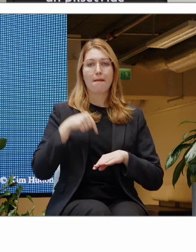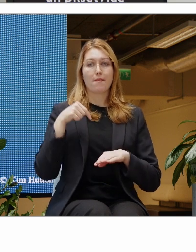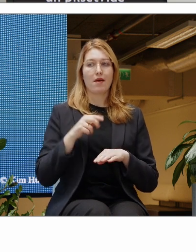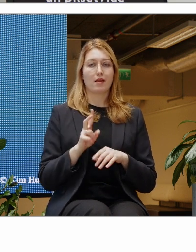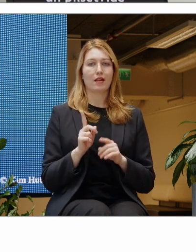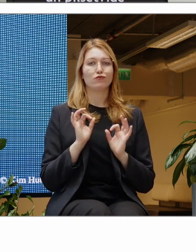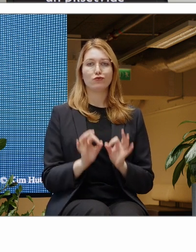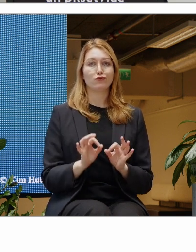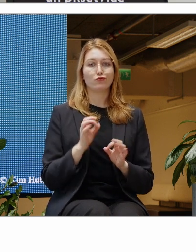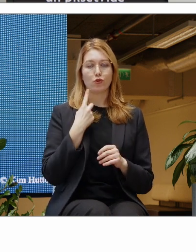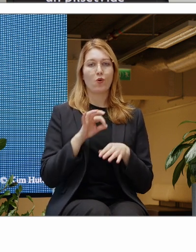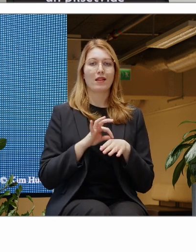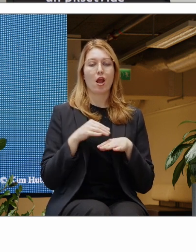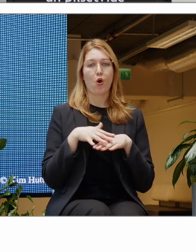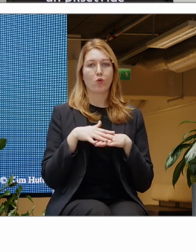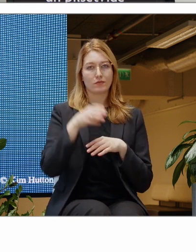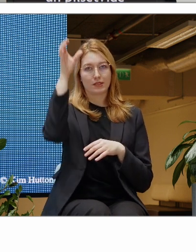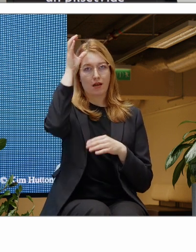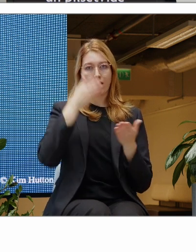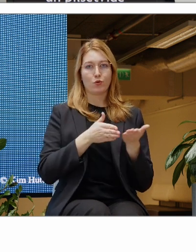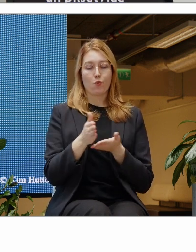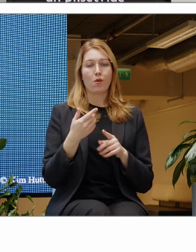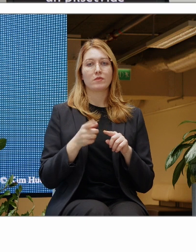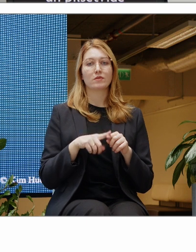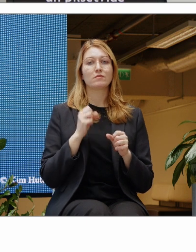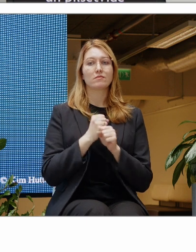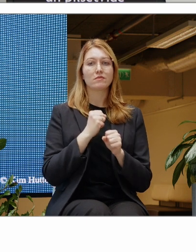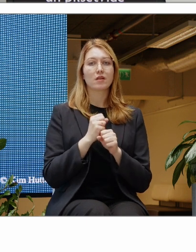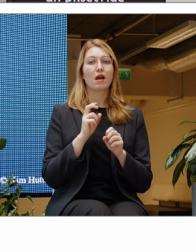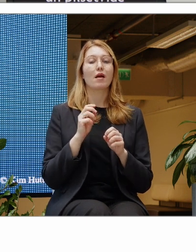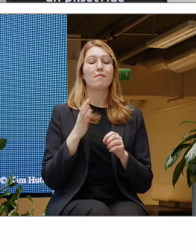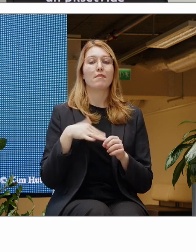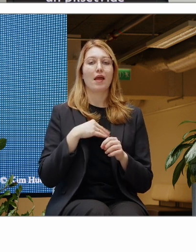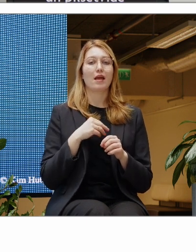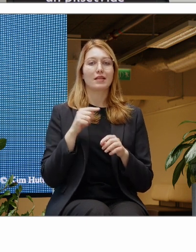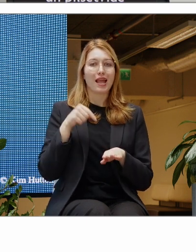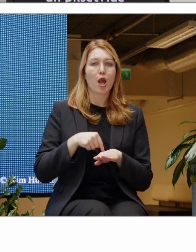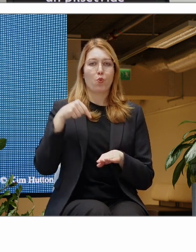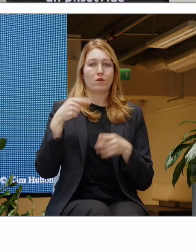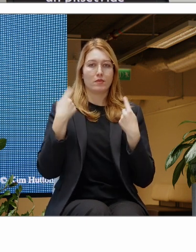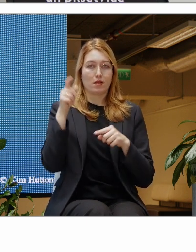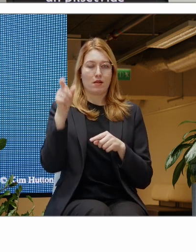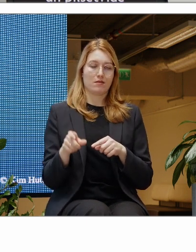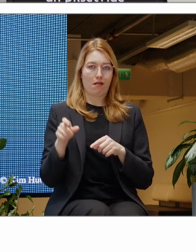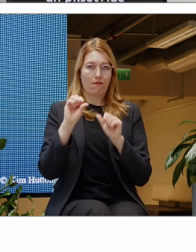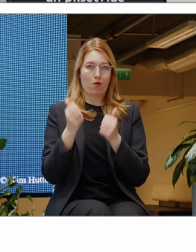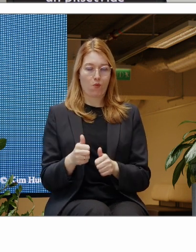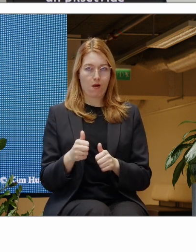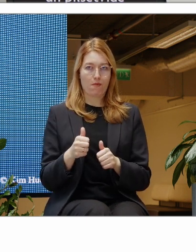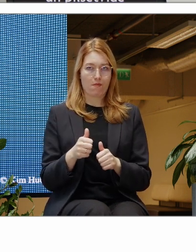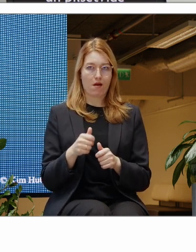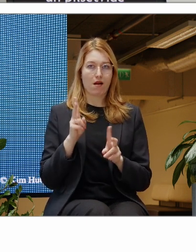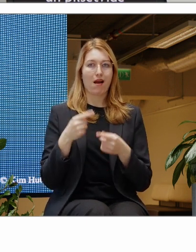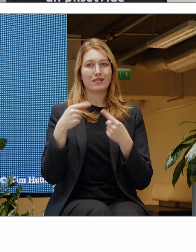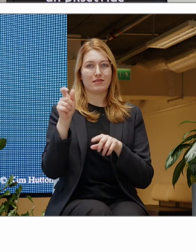is it from a neuroscience point of view? We talk about walking in somebody's shoes, but they talk about it,